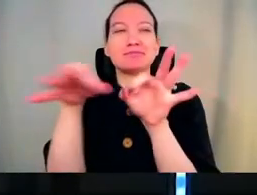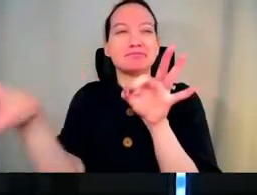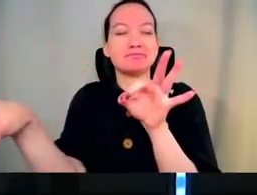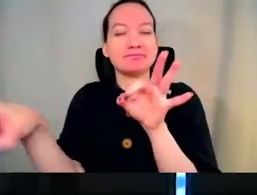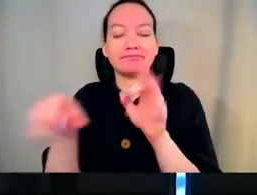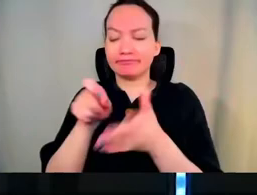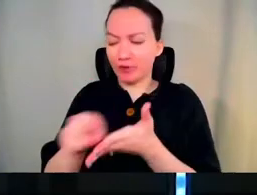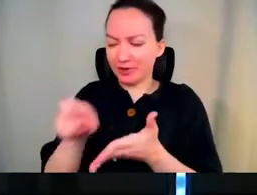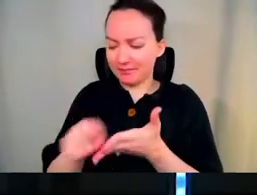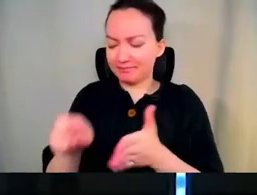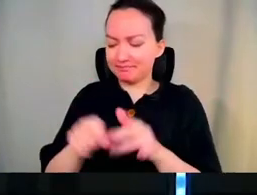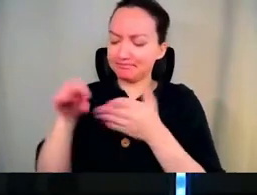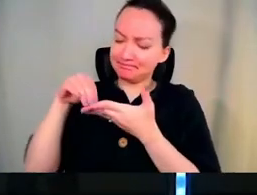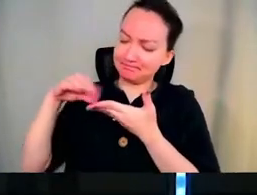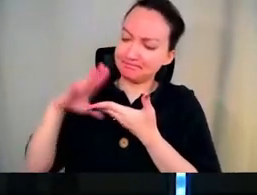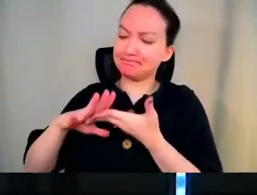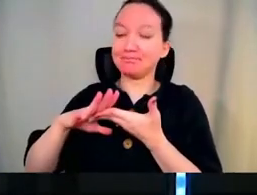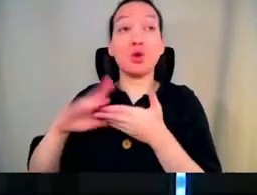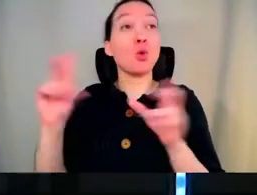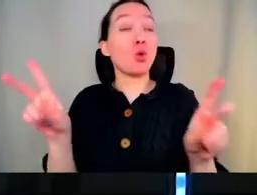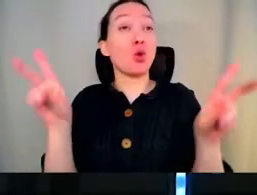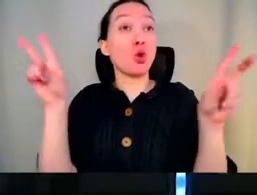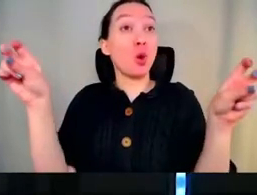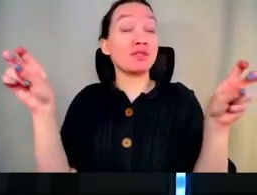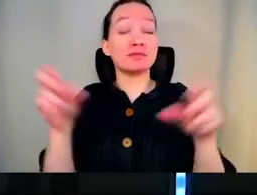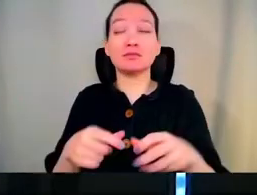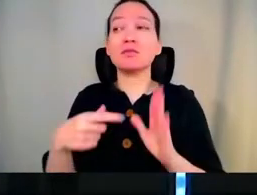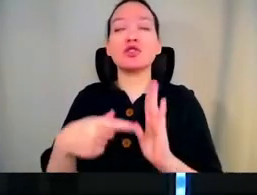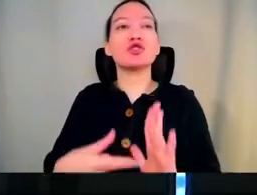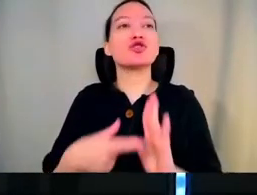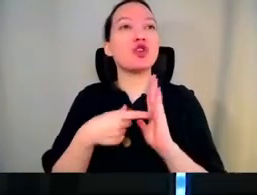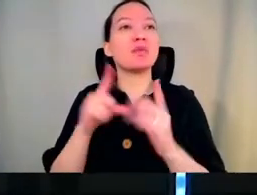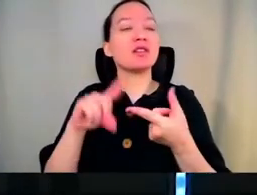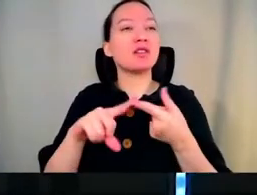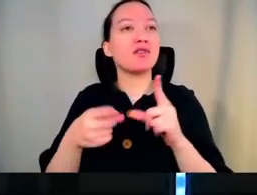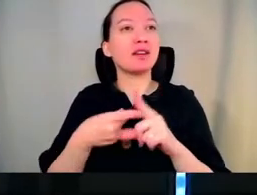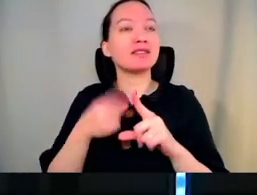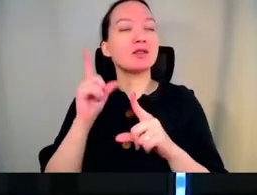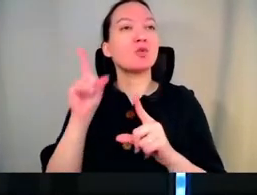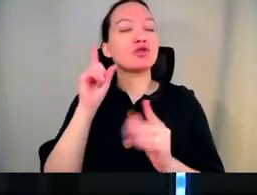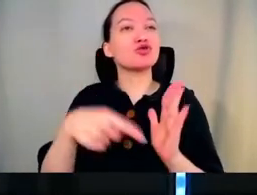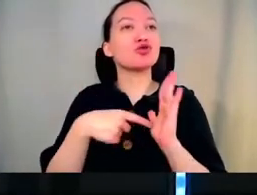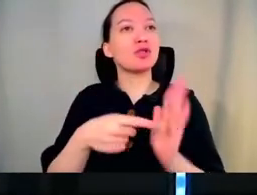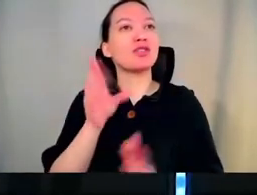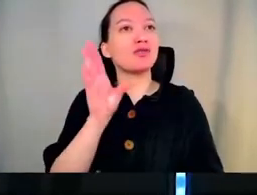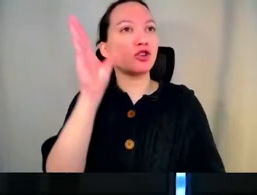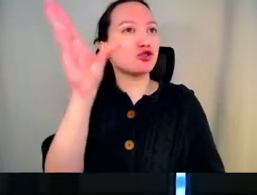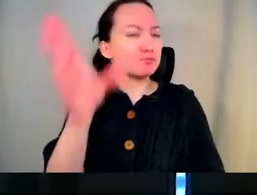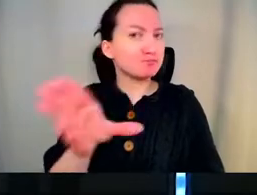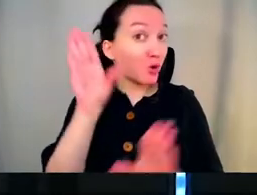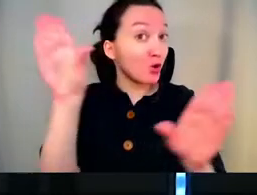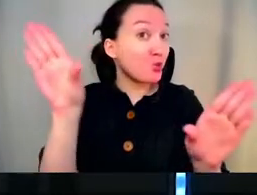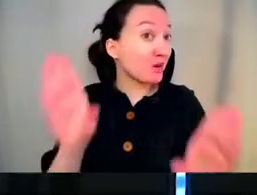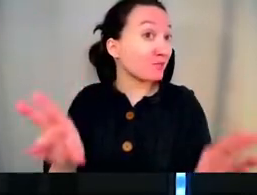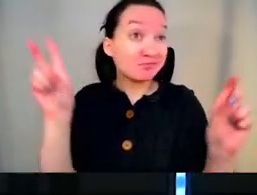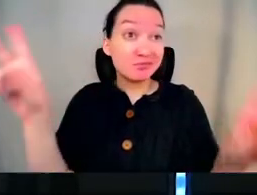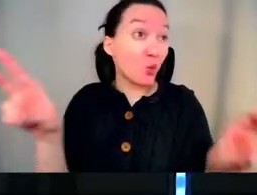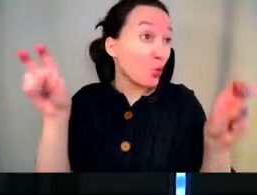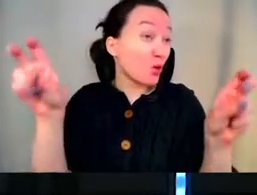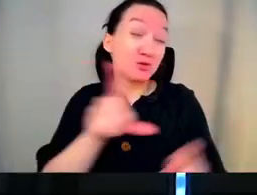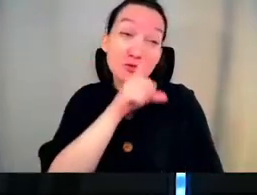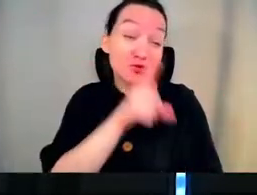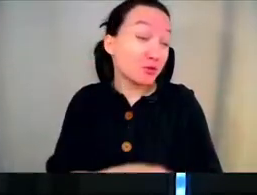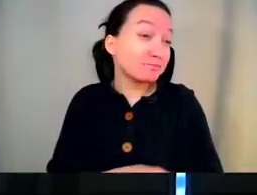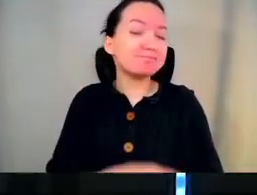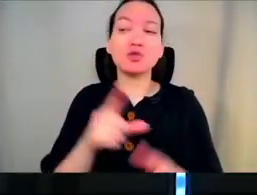as I was writing this, so I wrote it down. And the quote is, "Show me your friends, and I'll show you your future." Great quote, right? It's true.